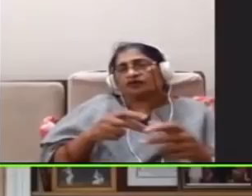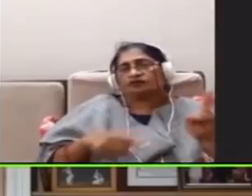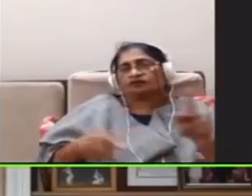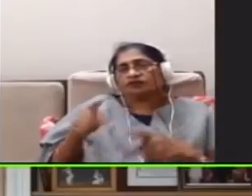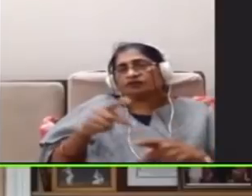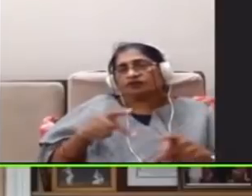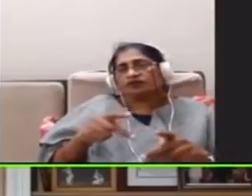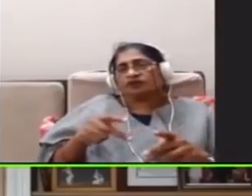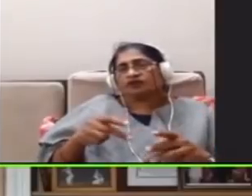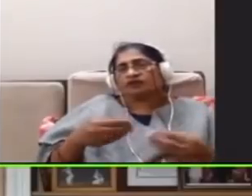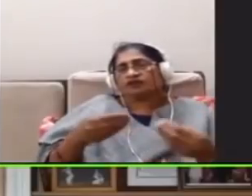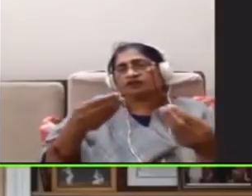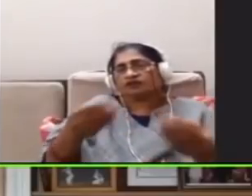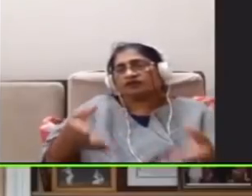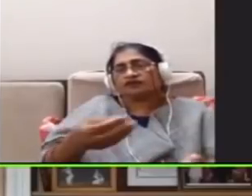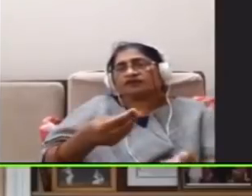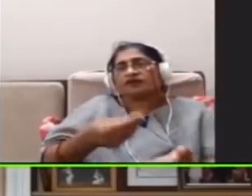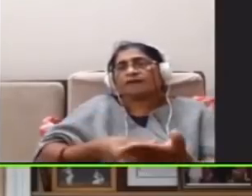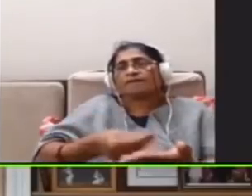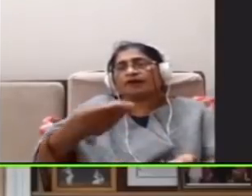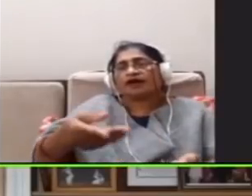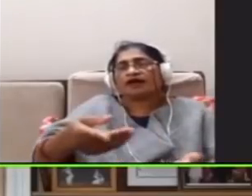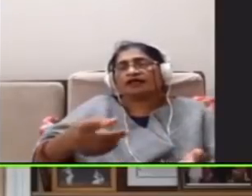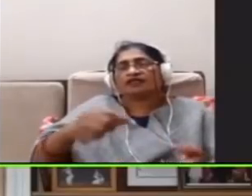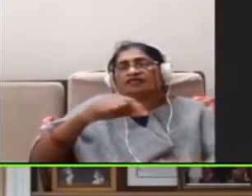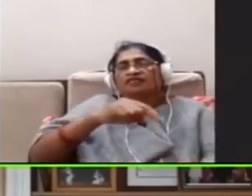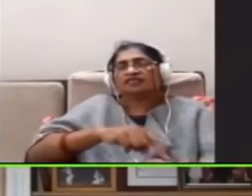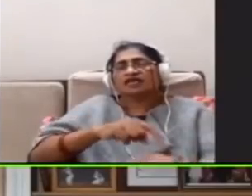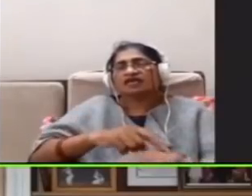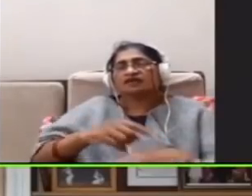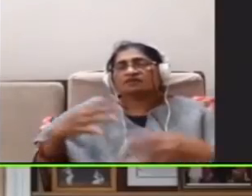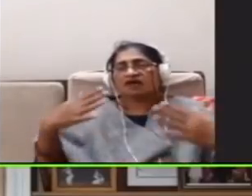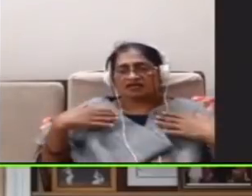and space and time and energy and to mentor these